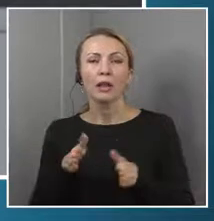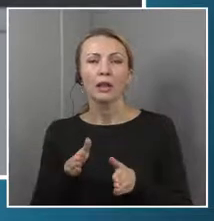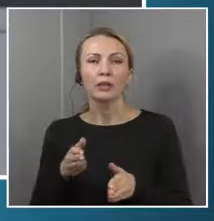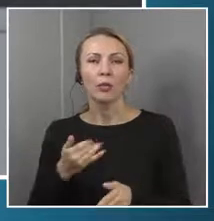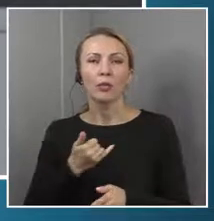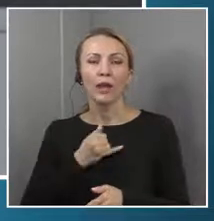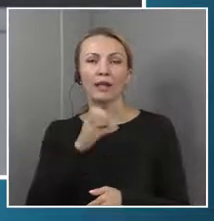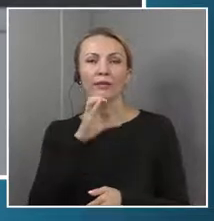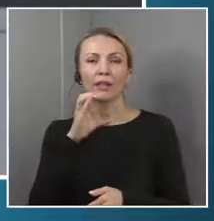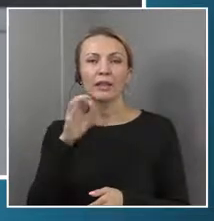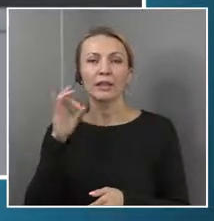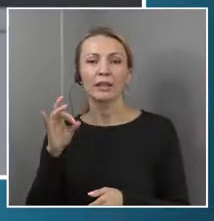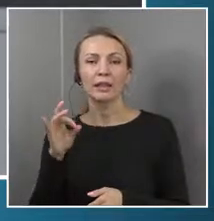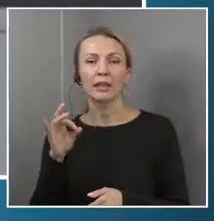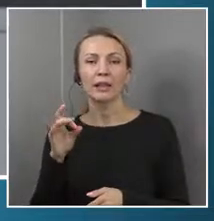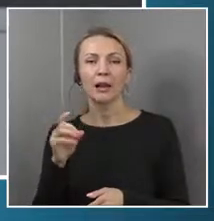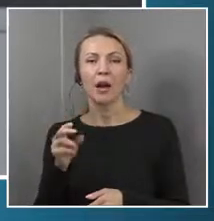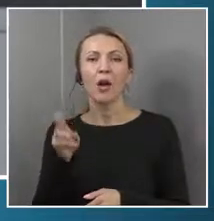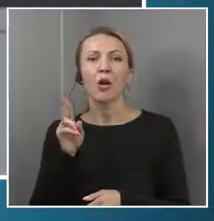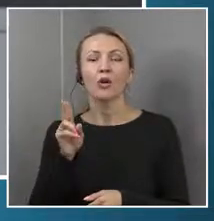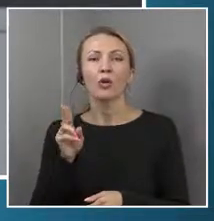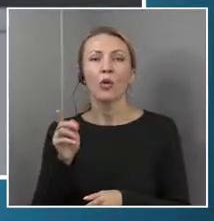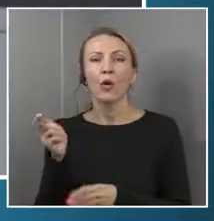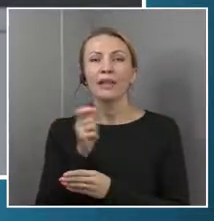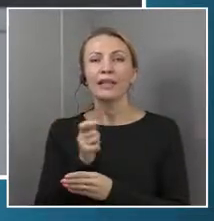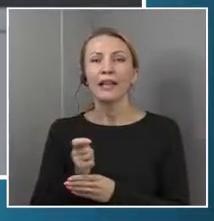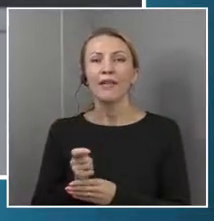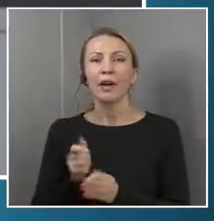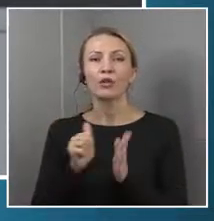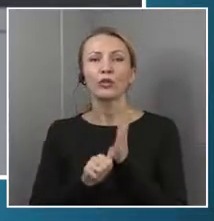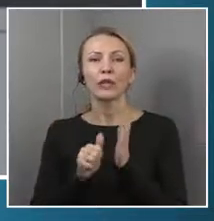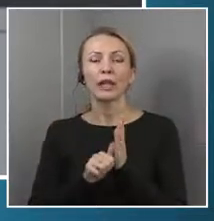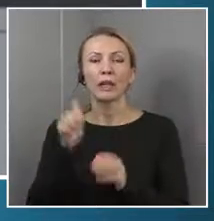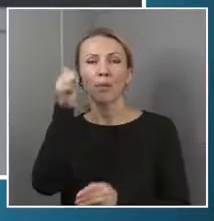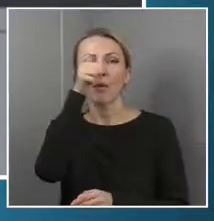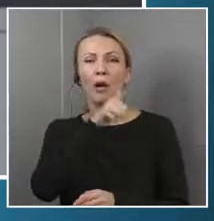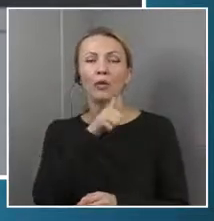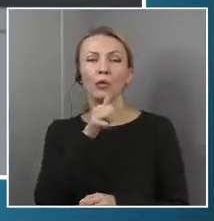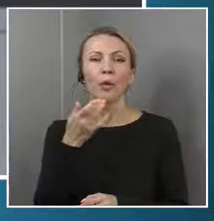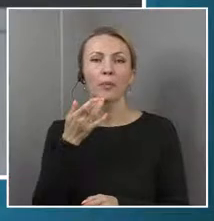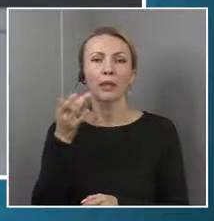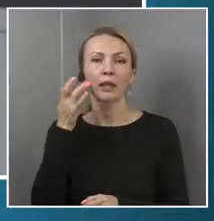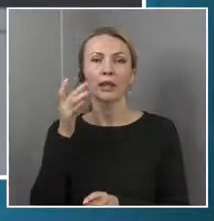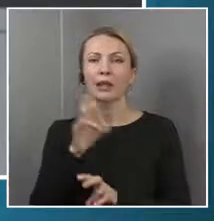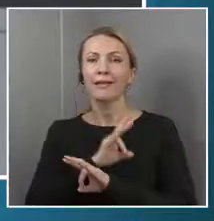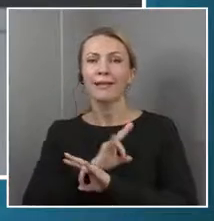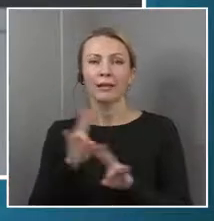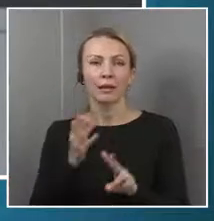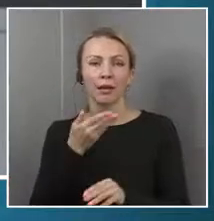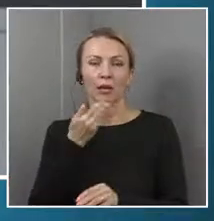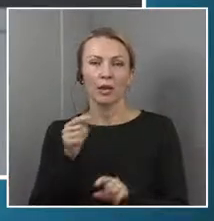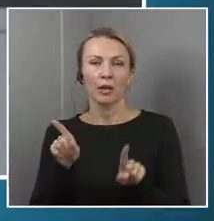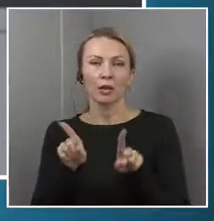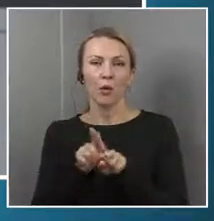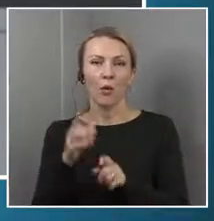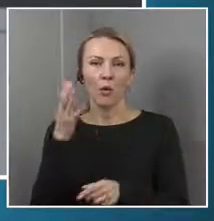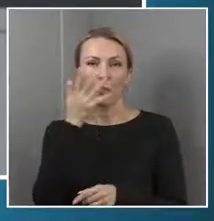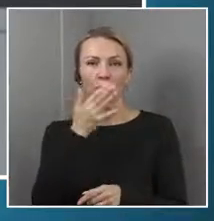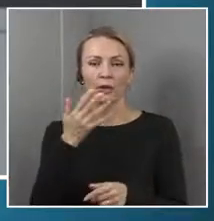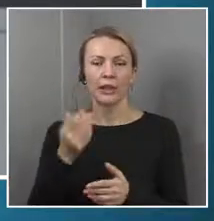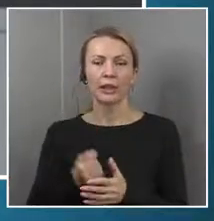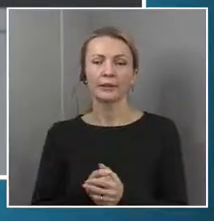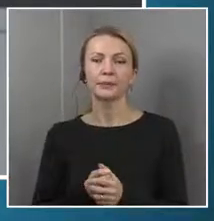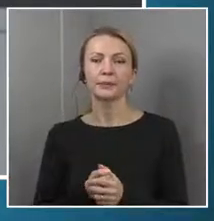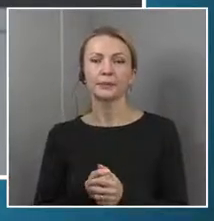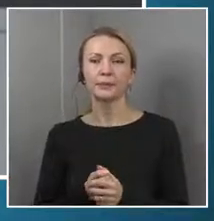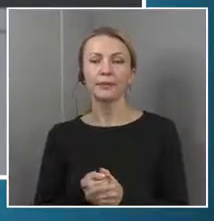rich people's houses looked like before the revolution. But what about Chagall? What about the art of the 1960s?